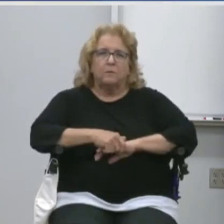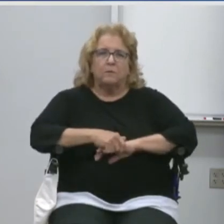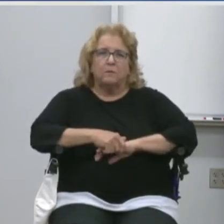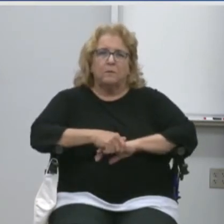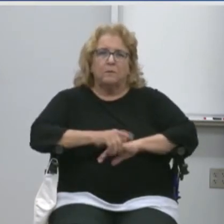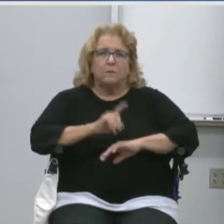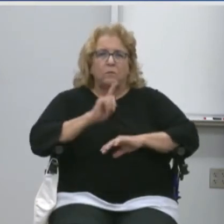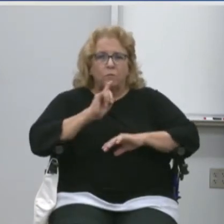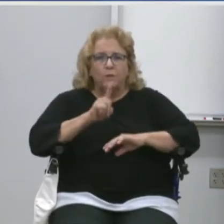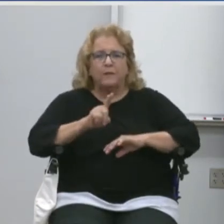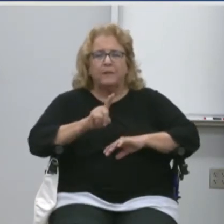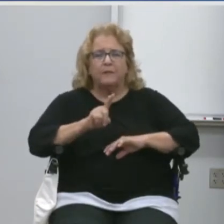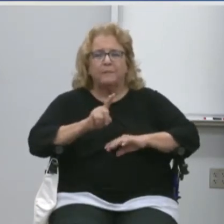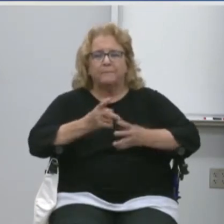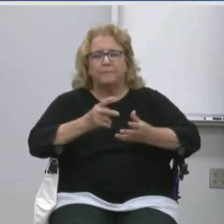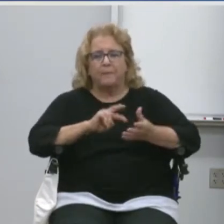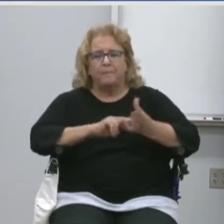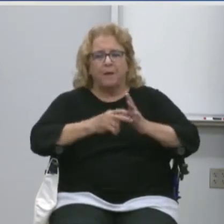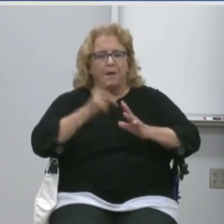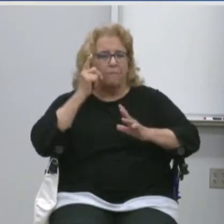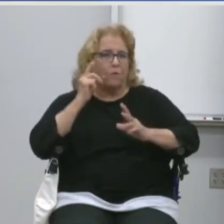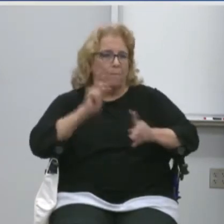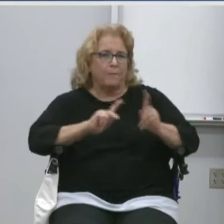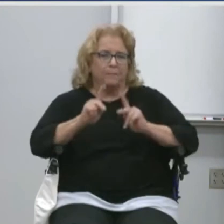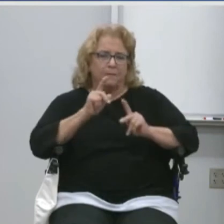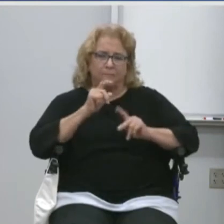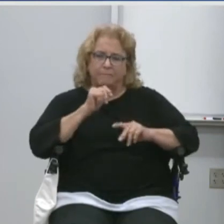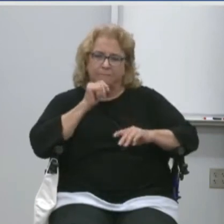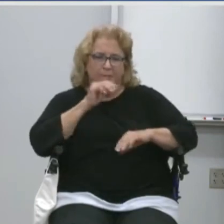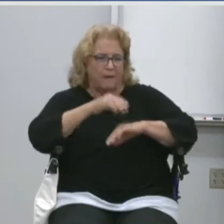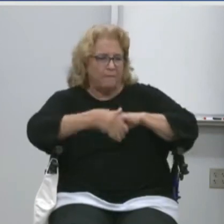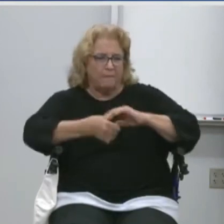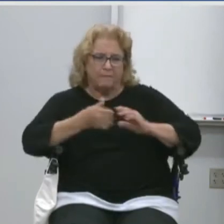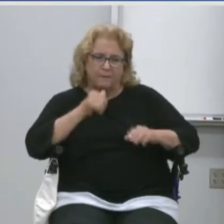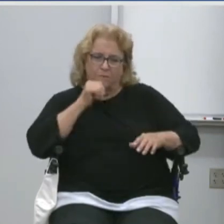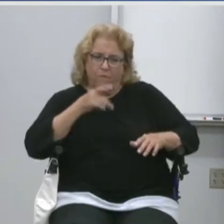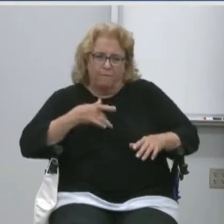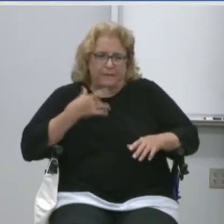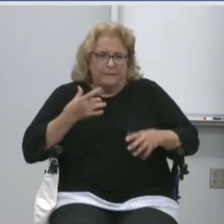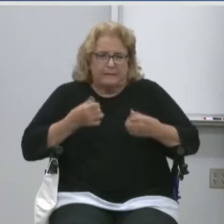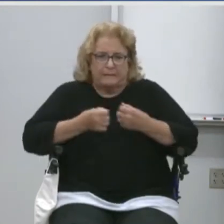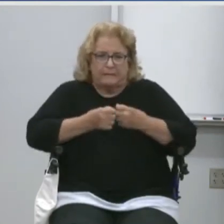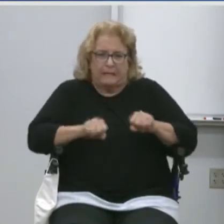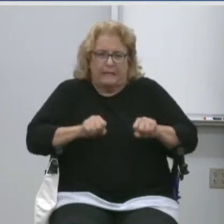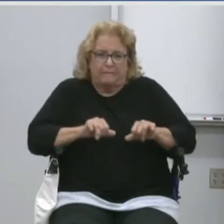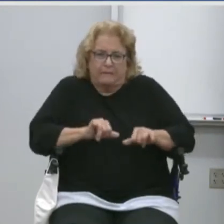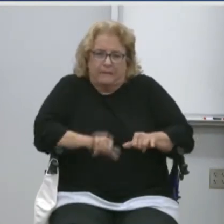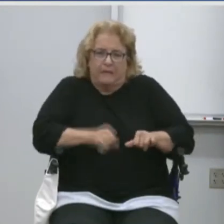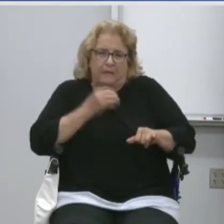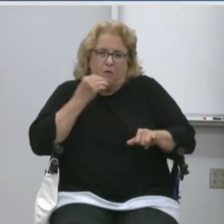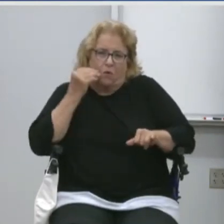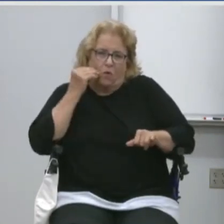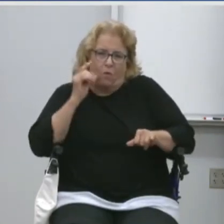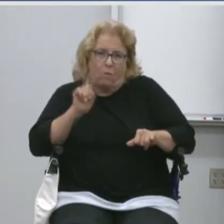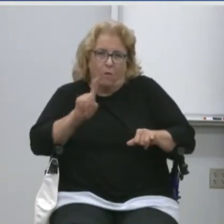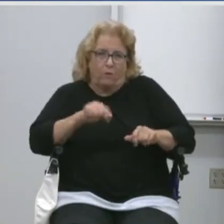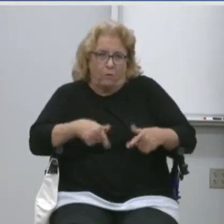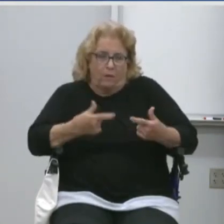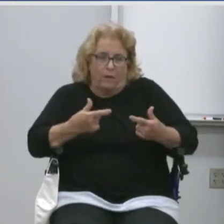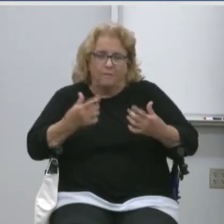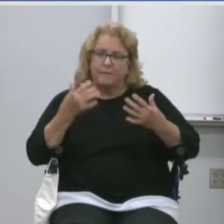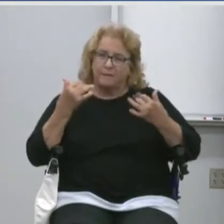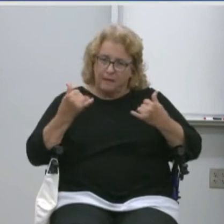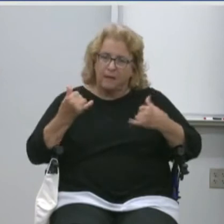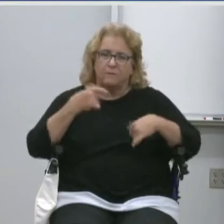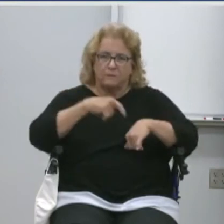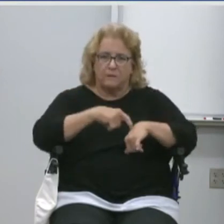This really is meant for people who are not comfortable riding out the storm where you are. And now, like I say, is the